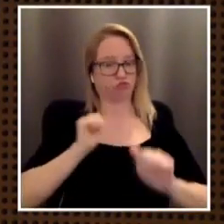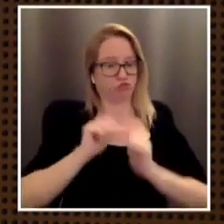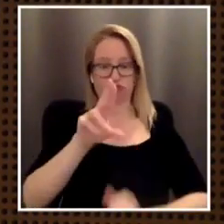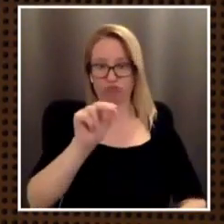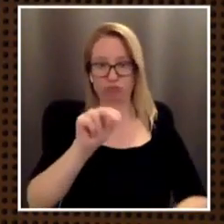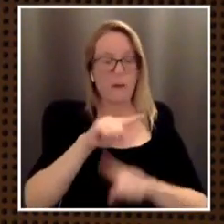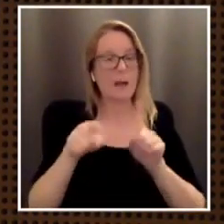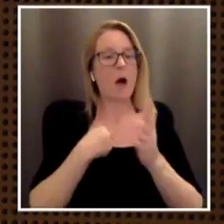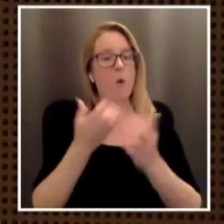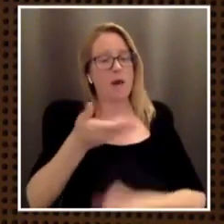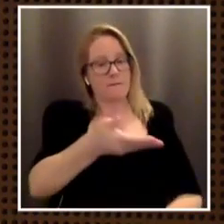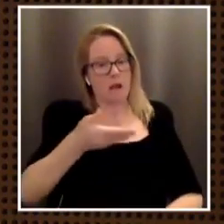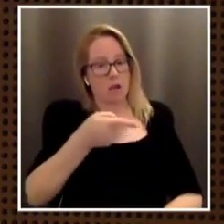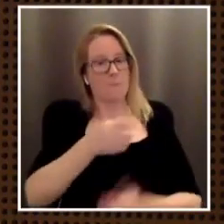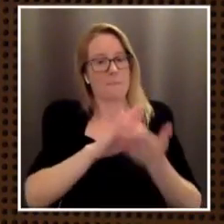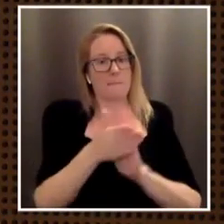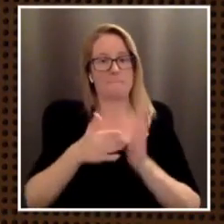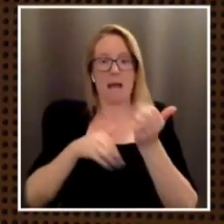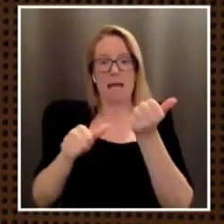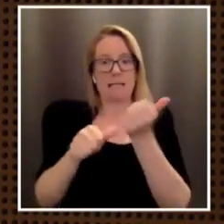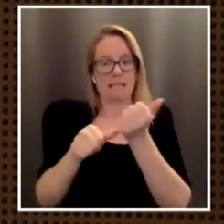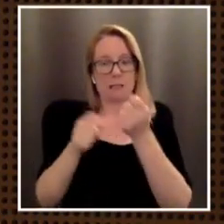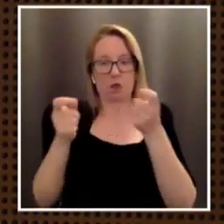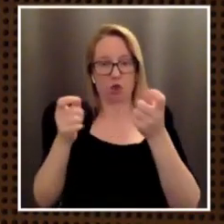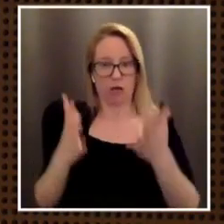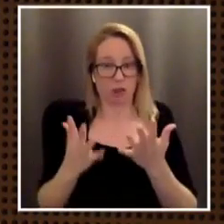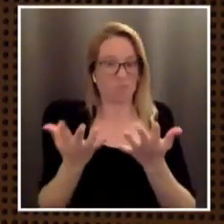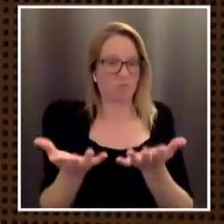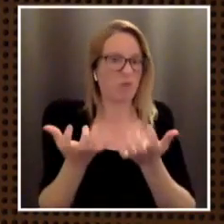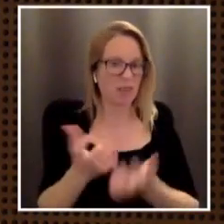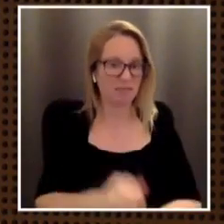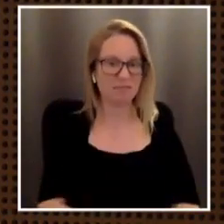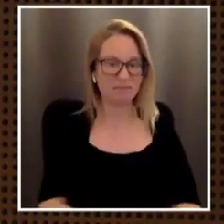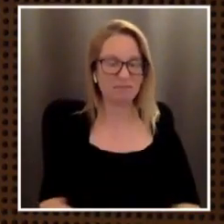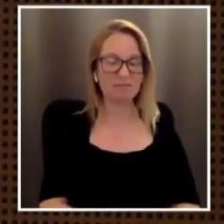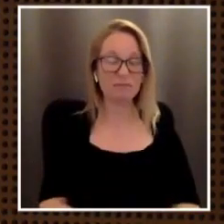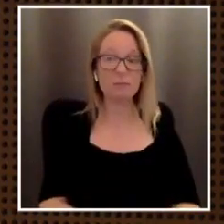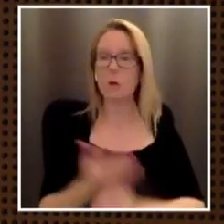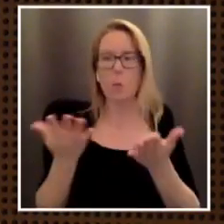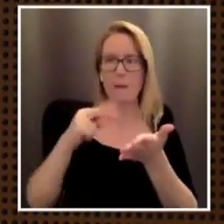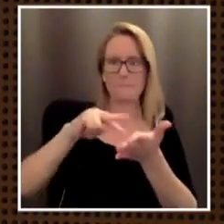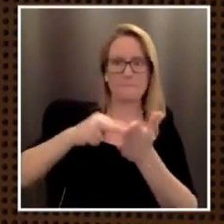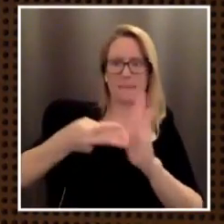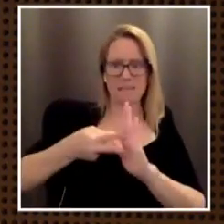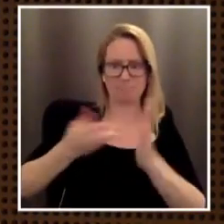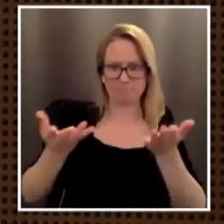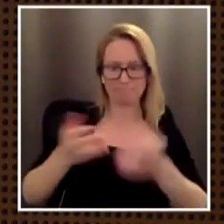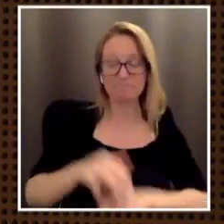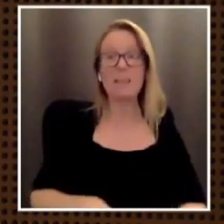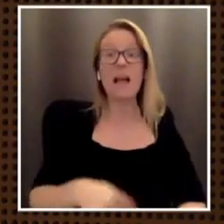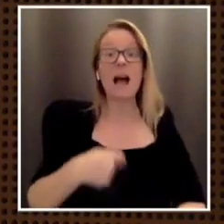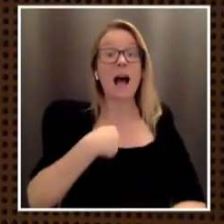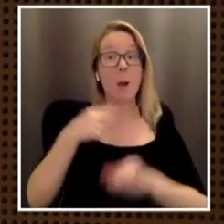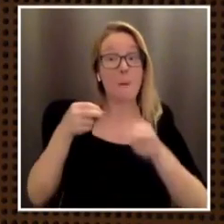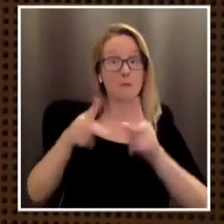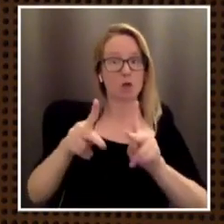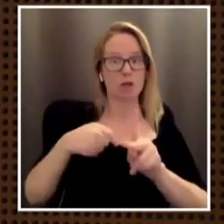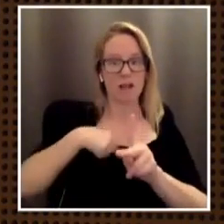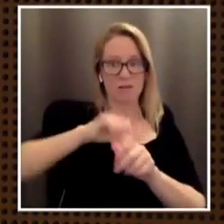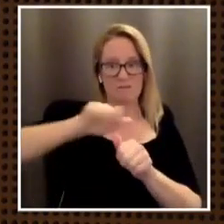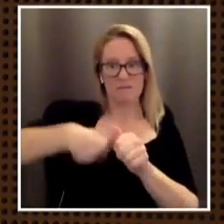like to invite you to be my assistant director. What that meant was I got to go